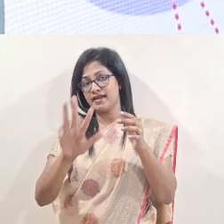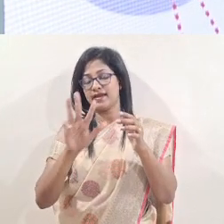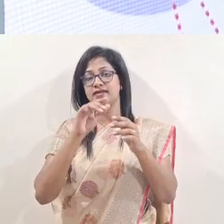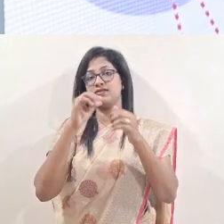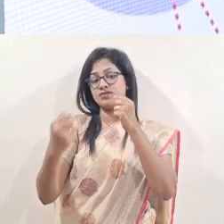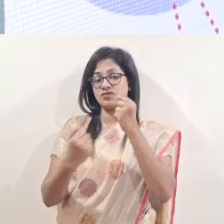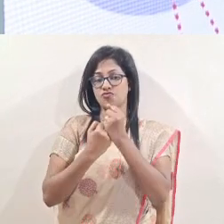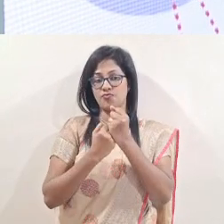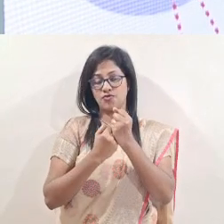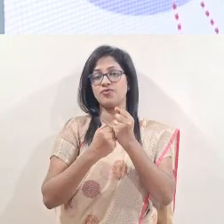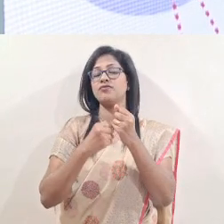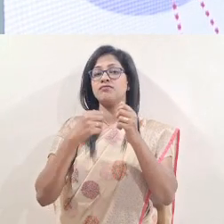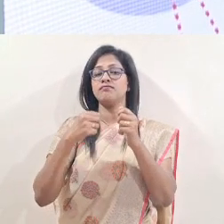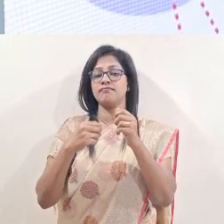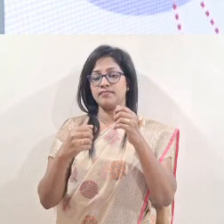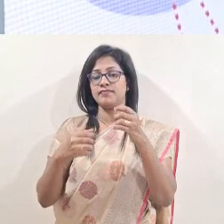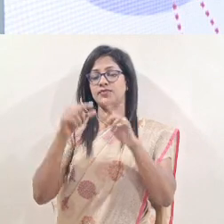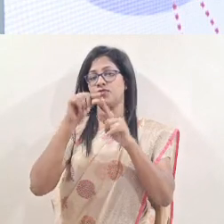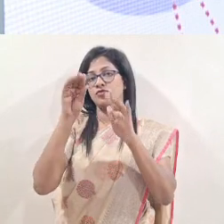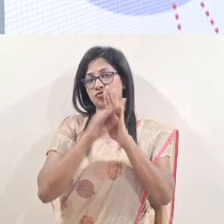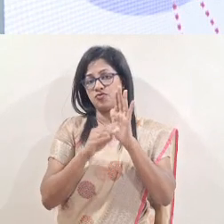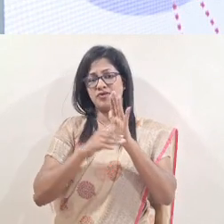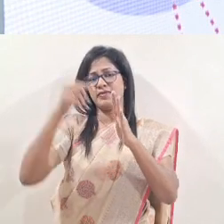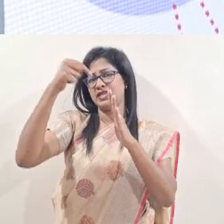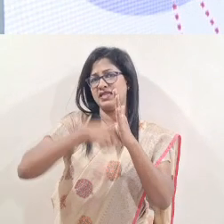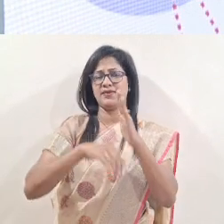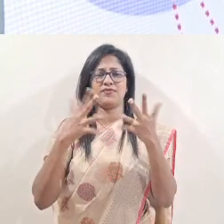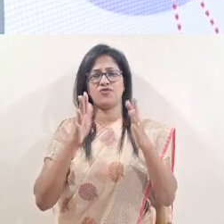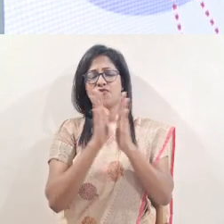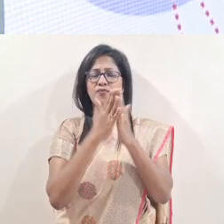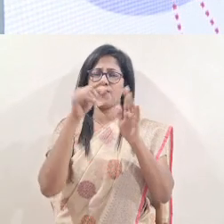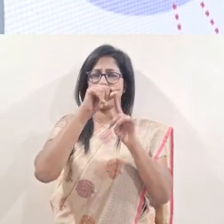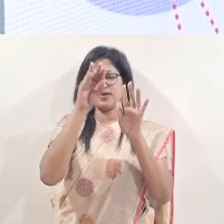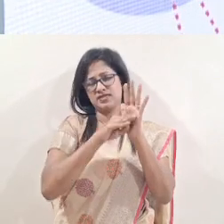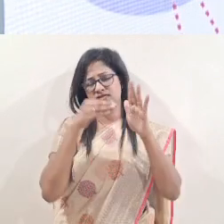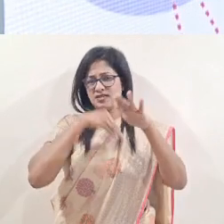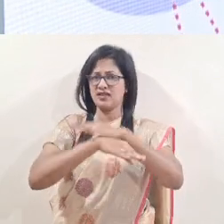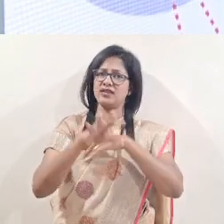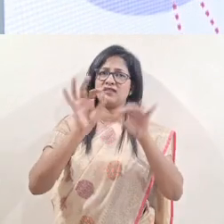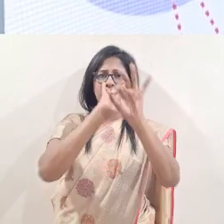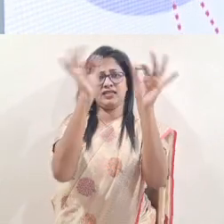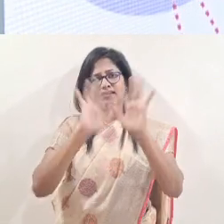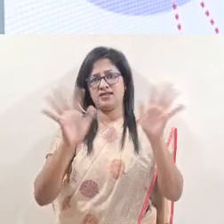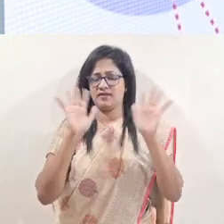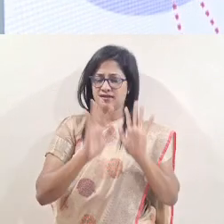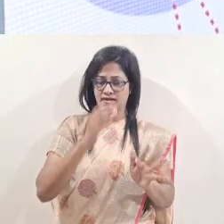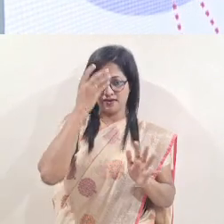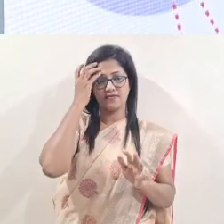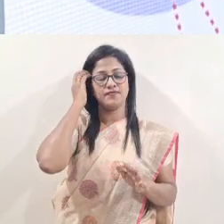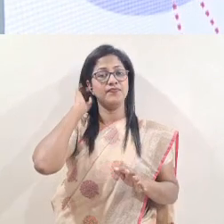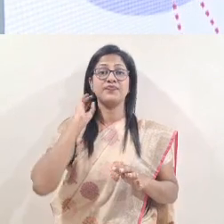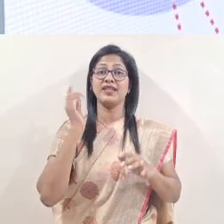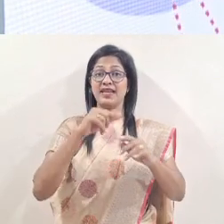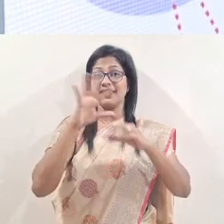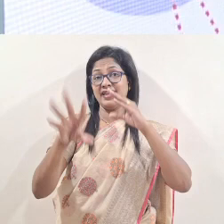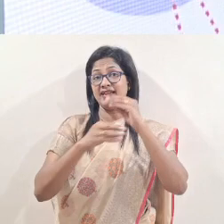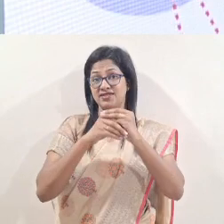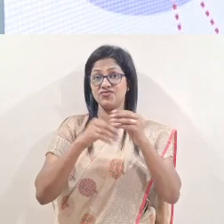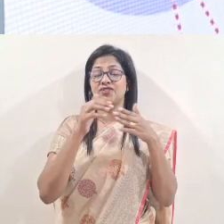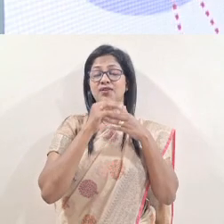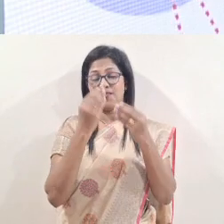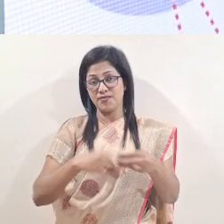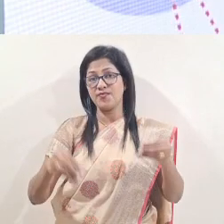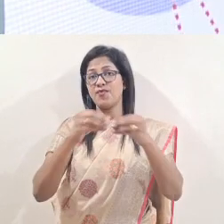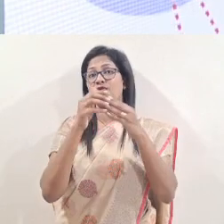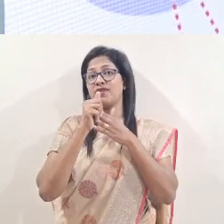in detail for this. These are directly from the policy document. In addition to that, various guiding documents have been released